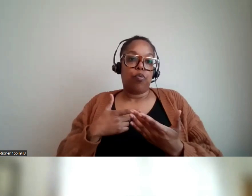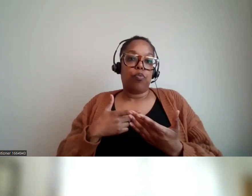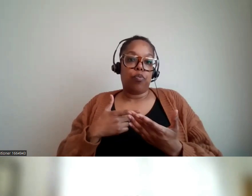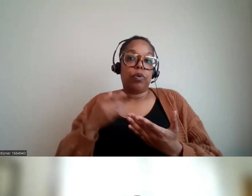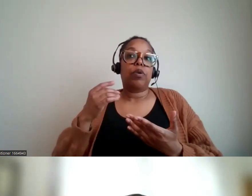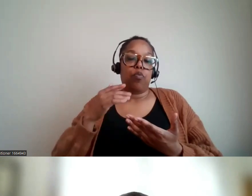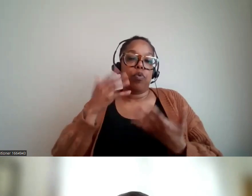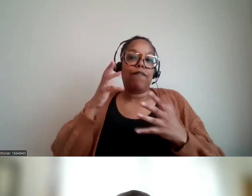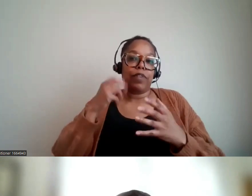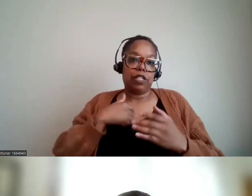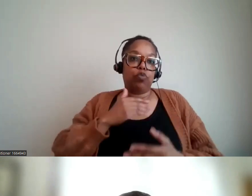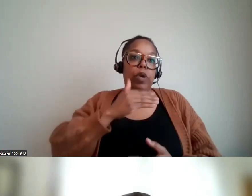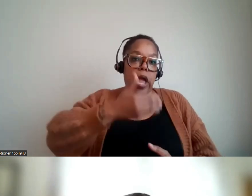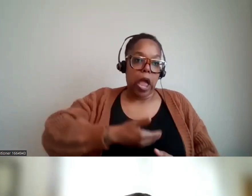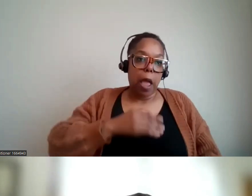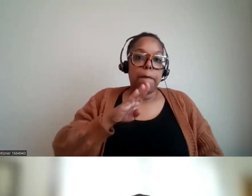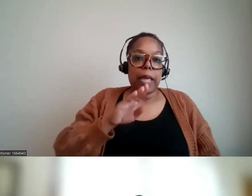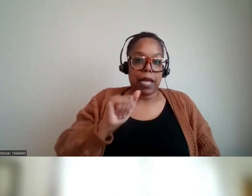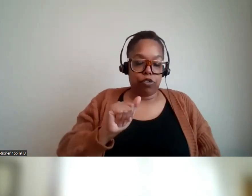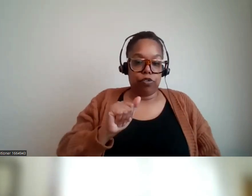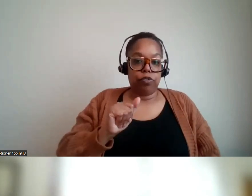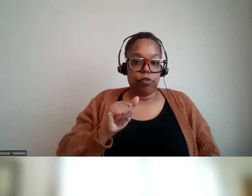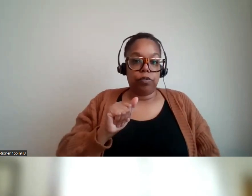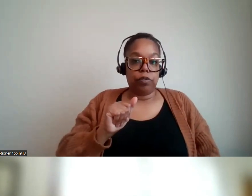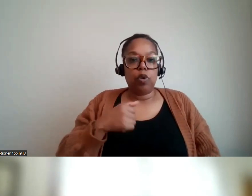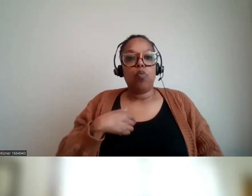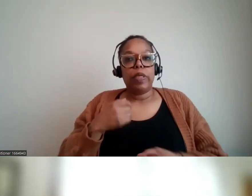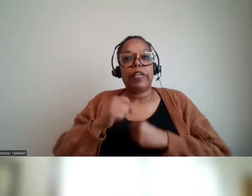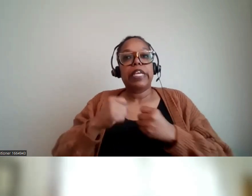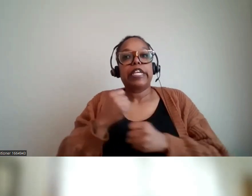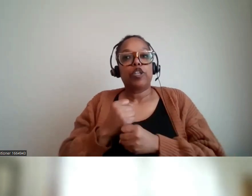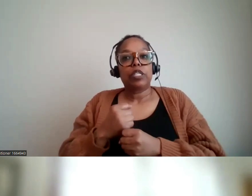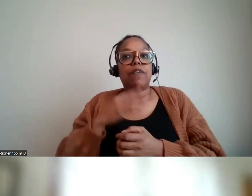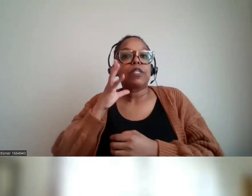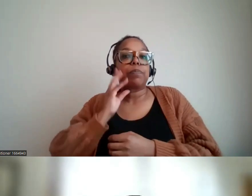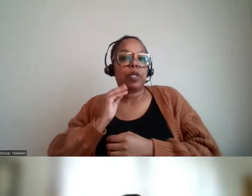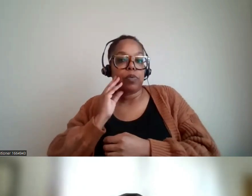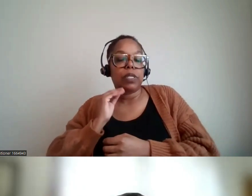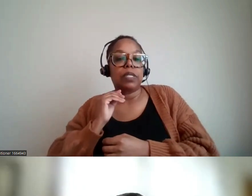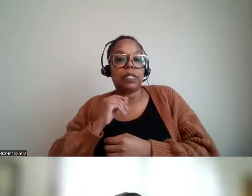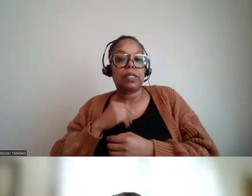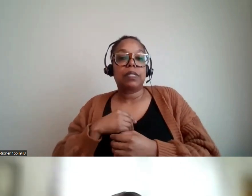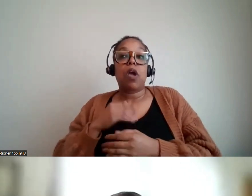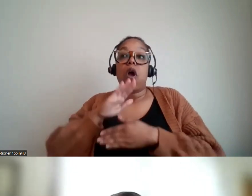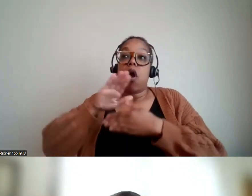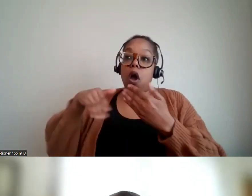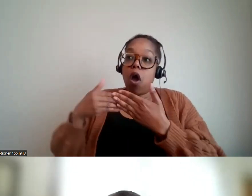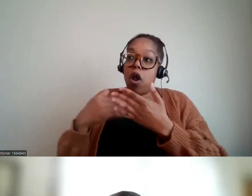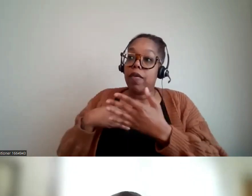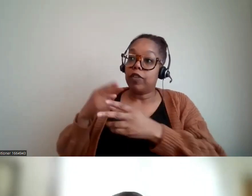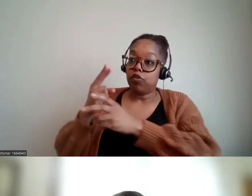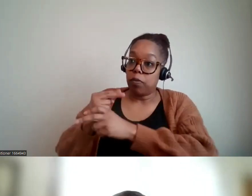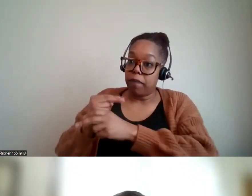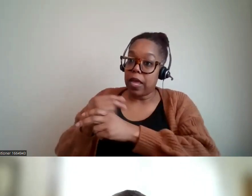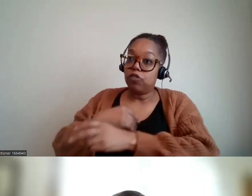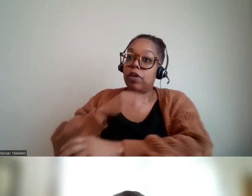hired some bachelor level staff too with years of experience. Now, all of our supervisors have a clinical